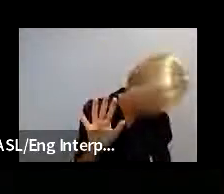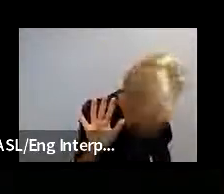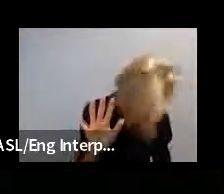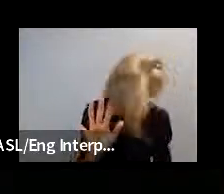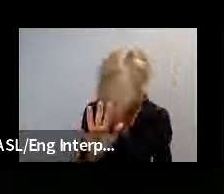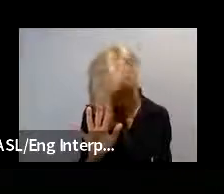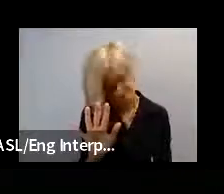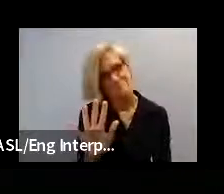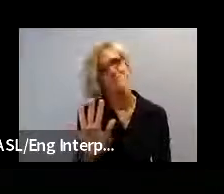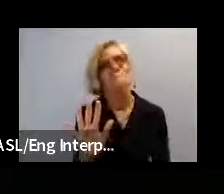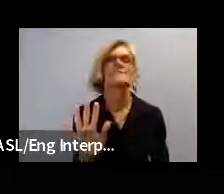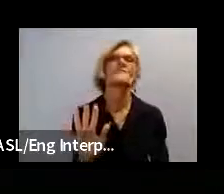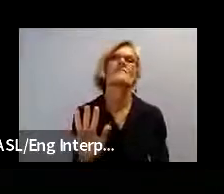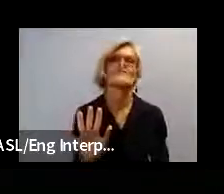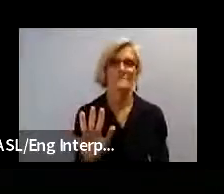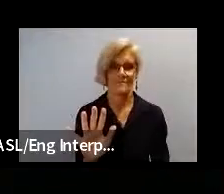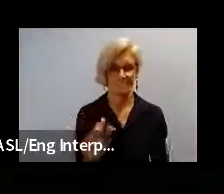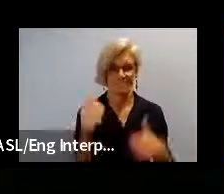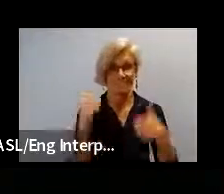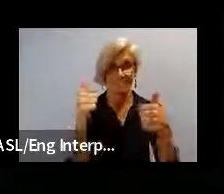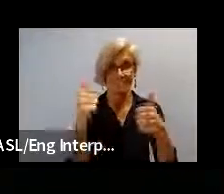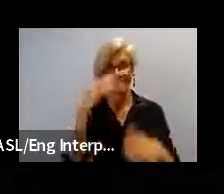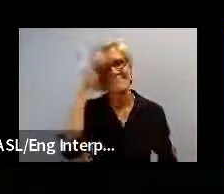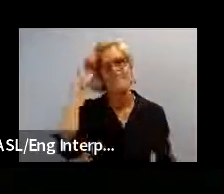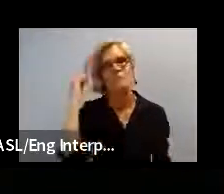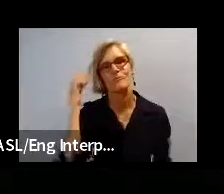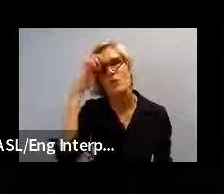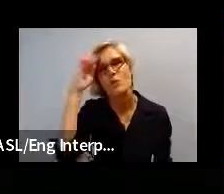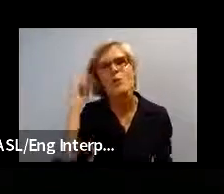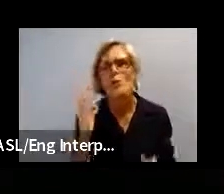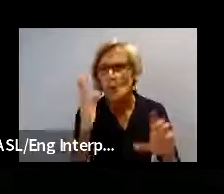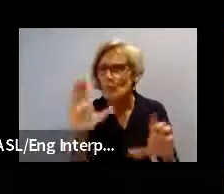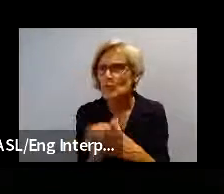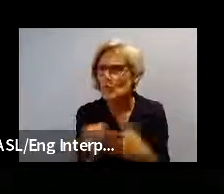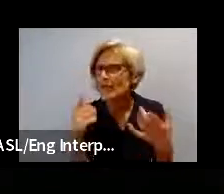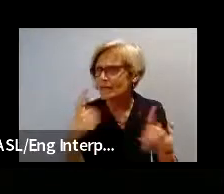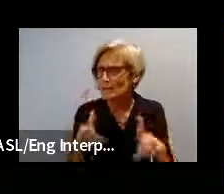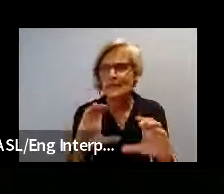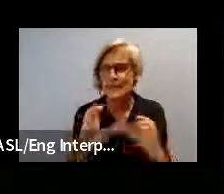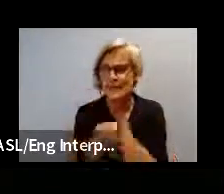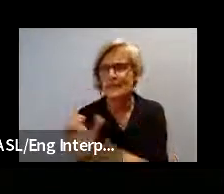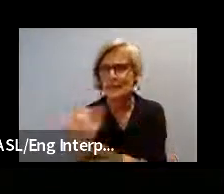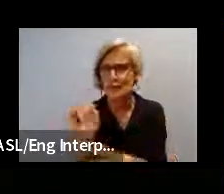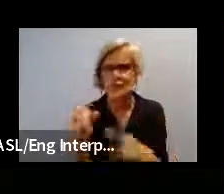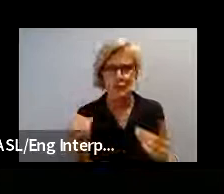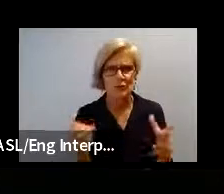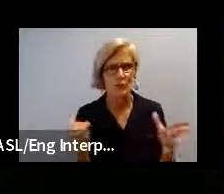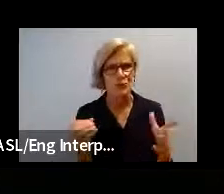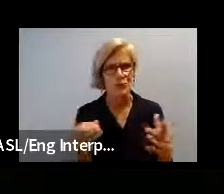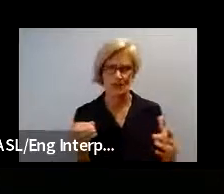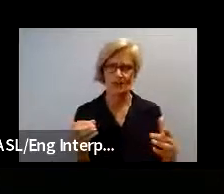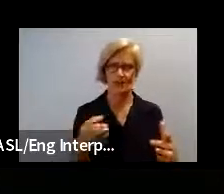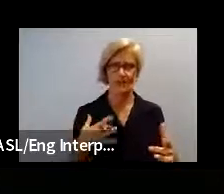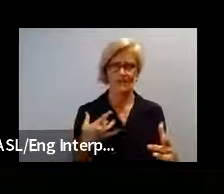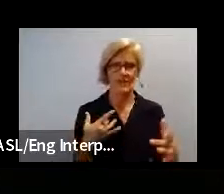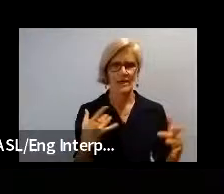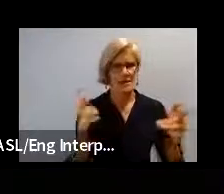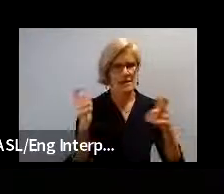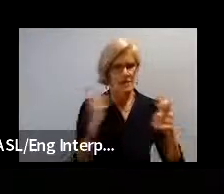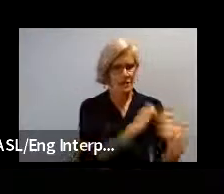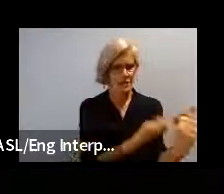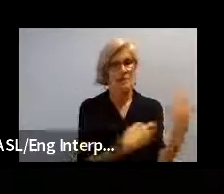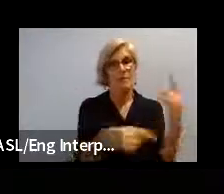and 5. We will be doing many of these during our lessons to regulate and take a break. Last